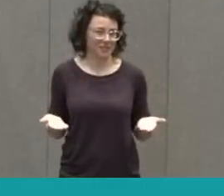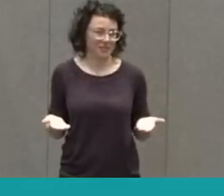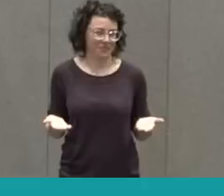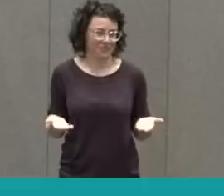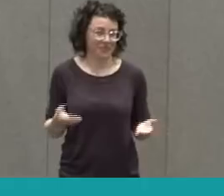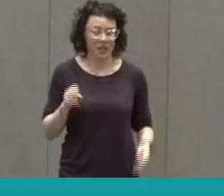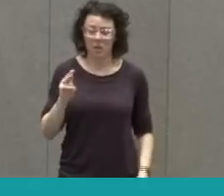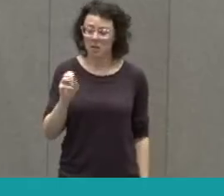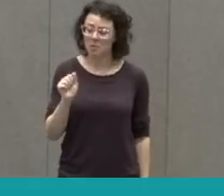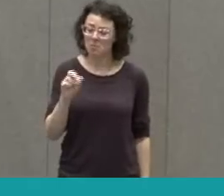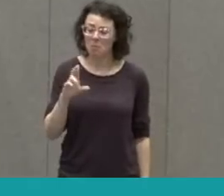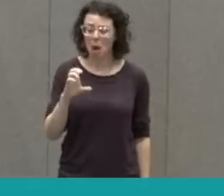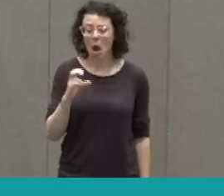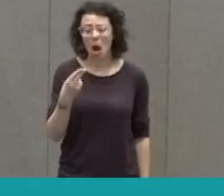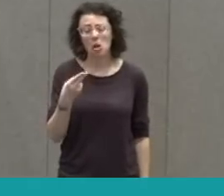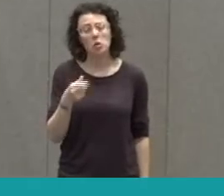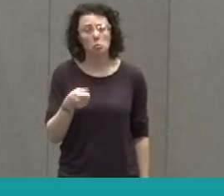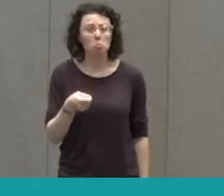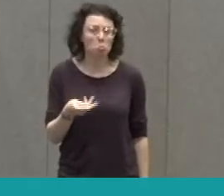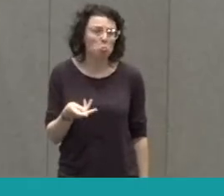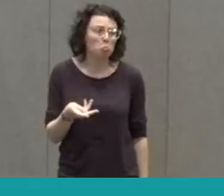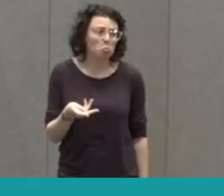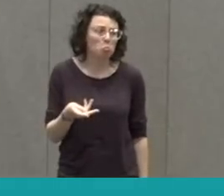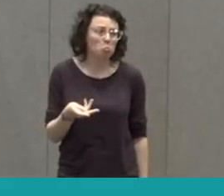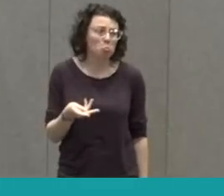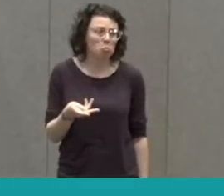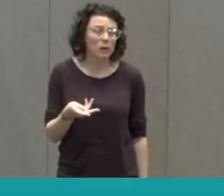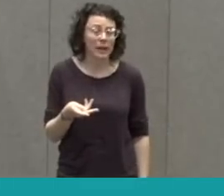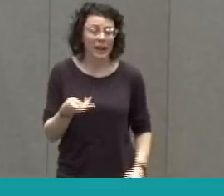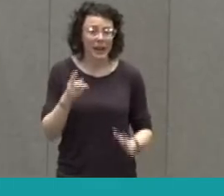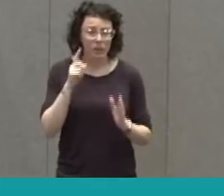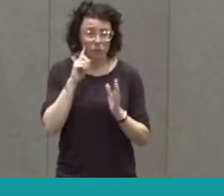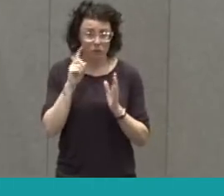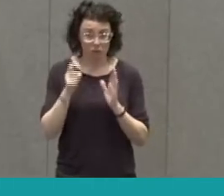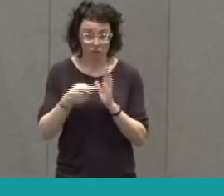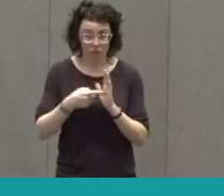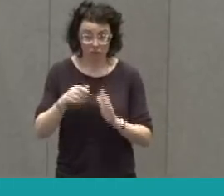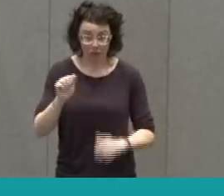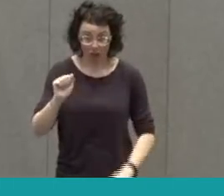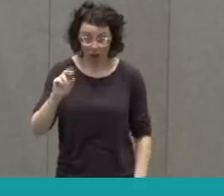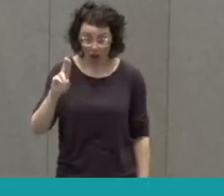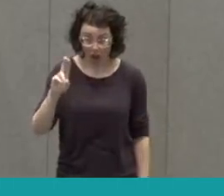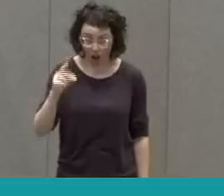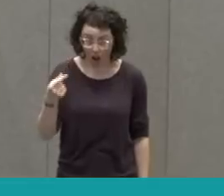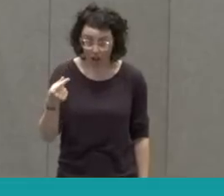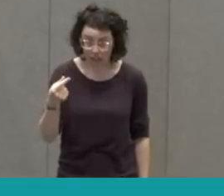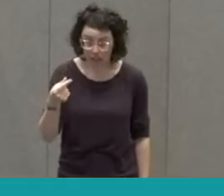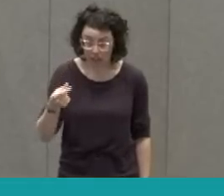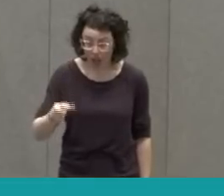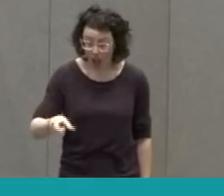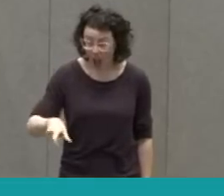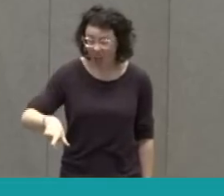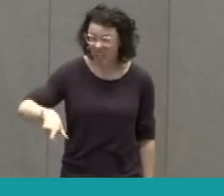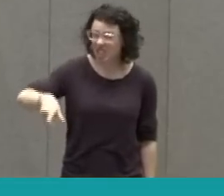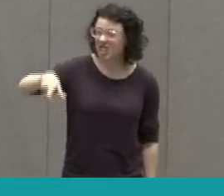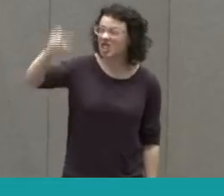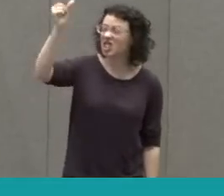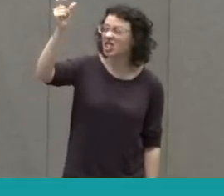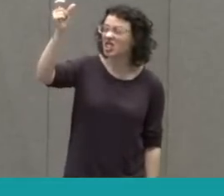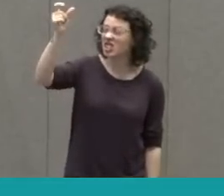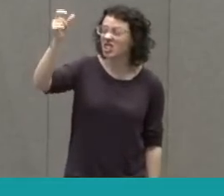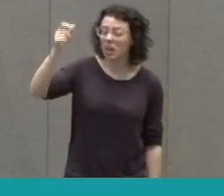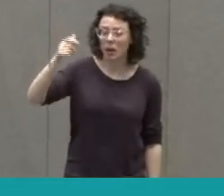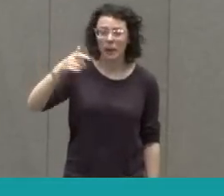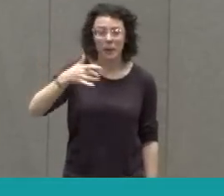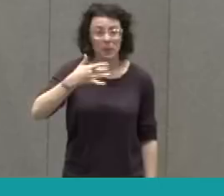few. And yes, we noticed August. Did we have any birthday